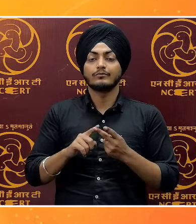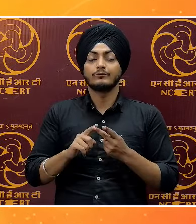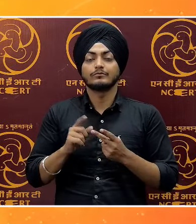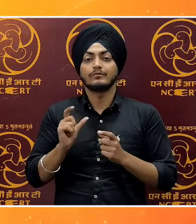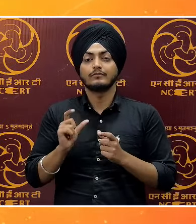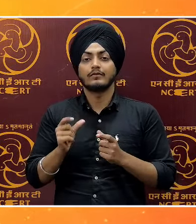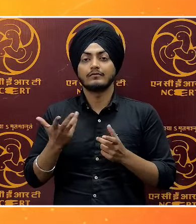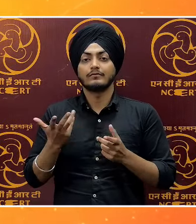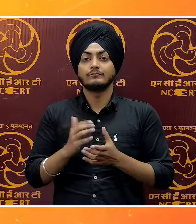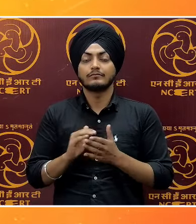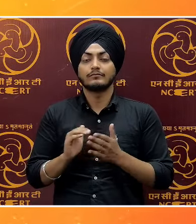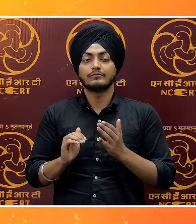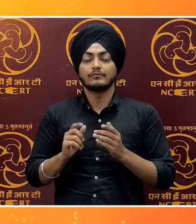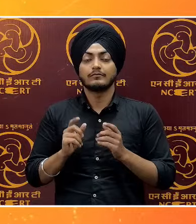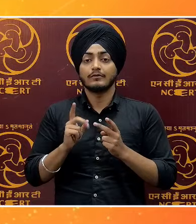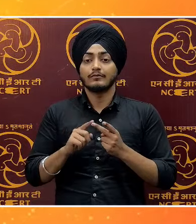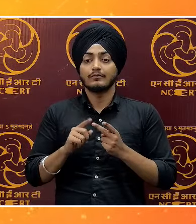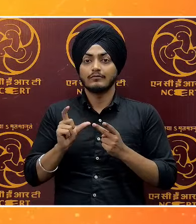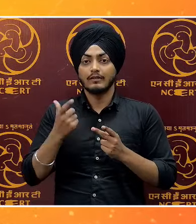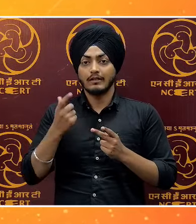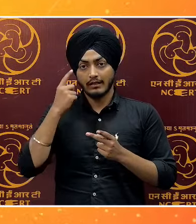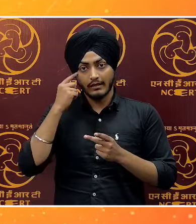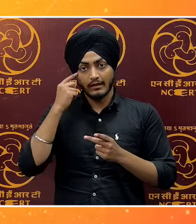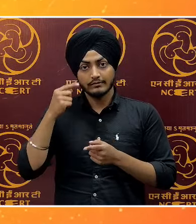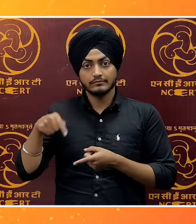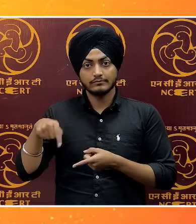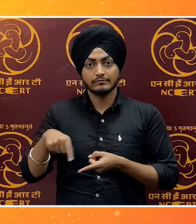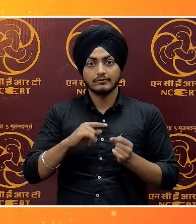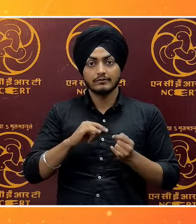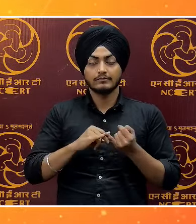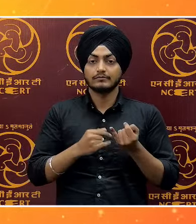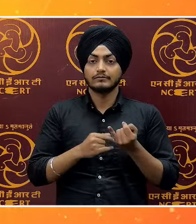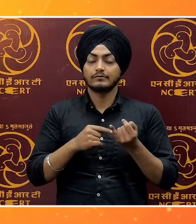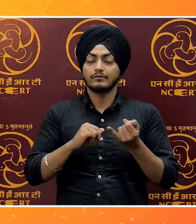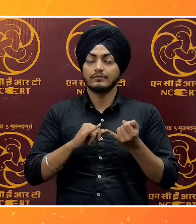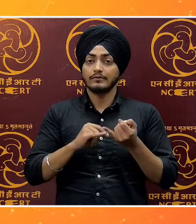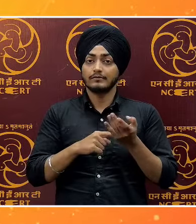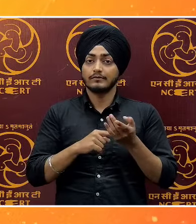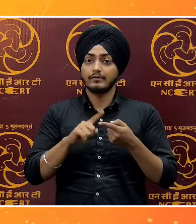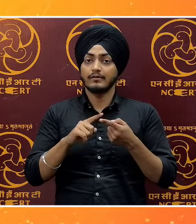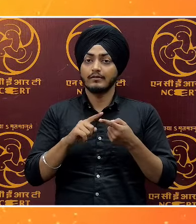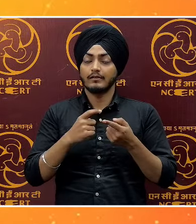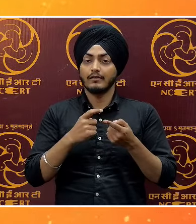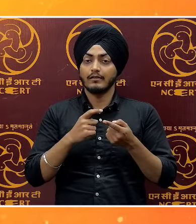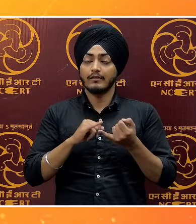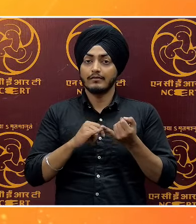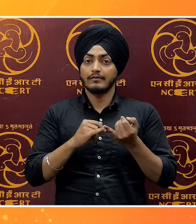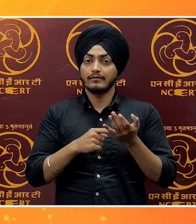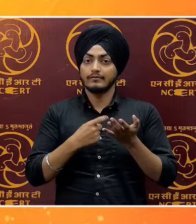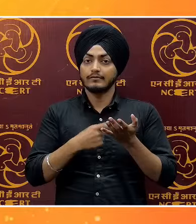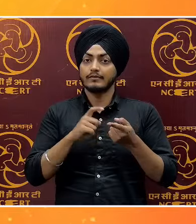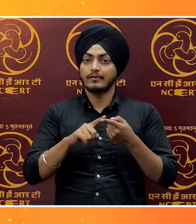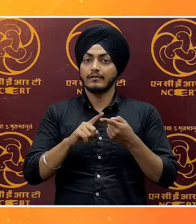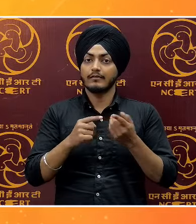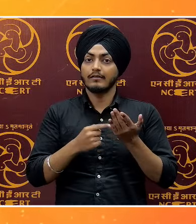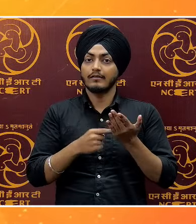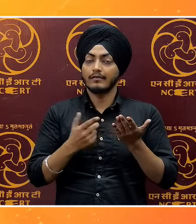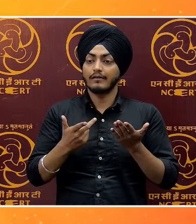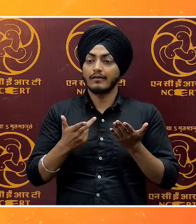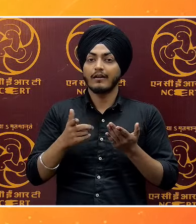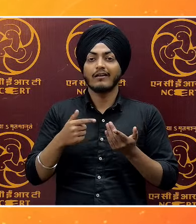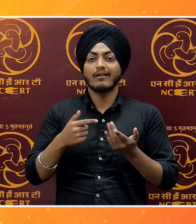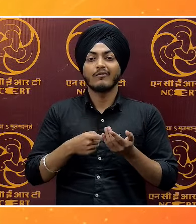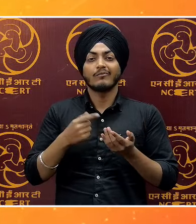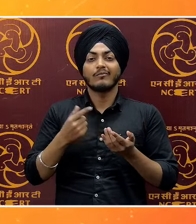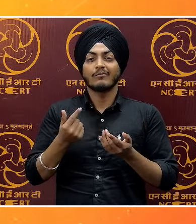Okay, so next word is street. We can show the street. What is street? A road which people use